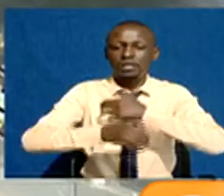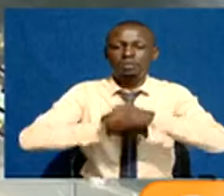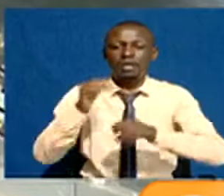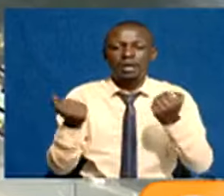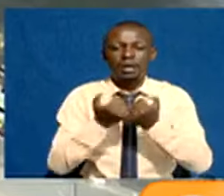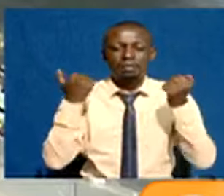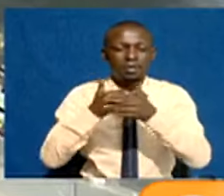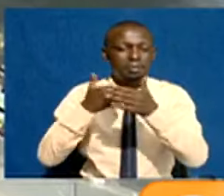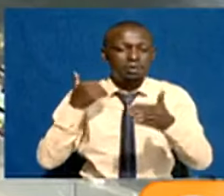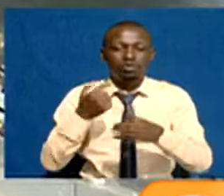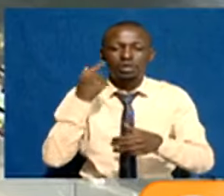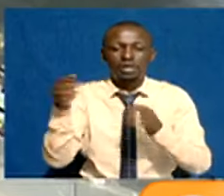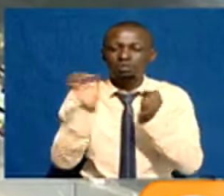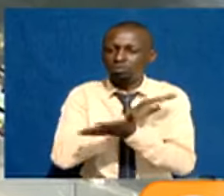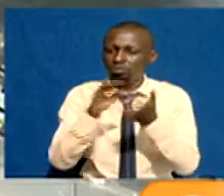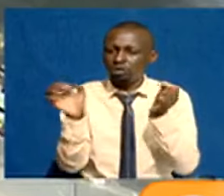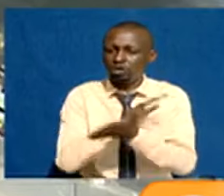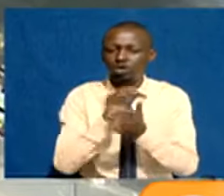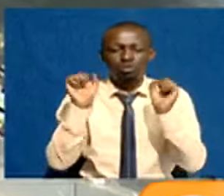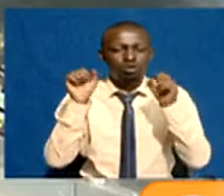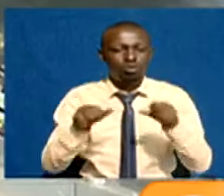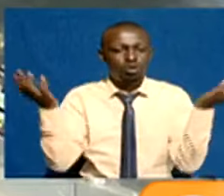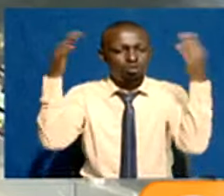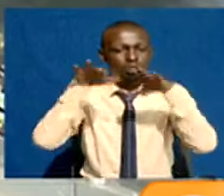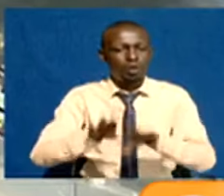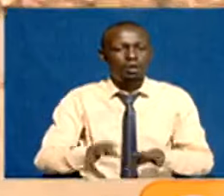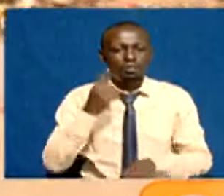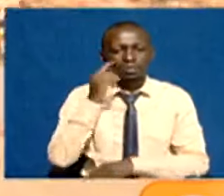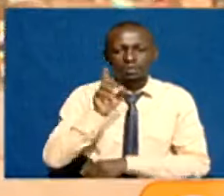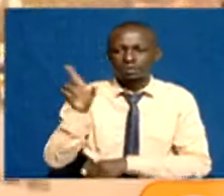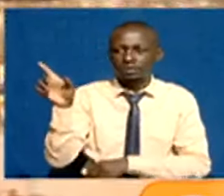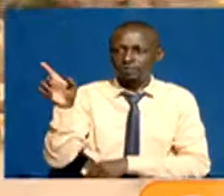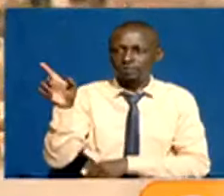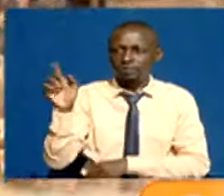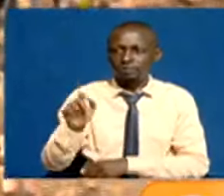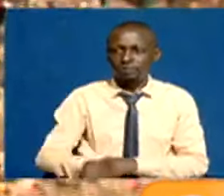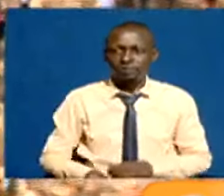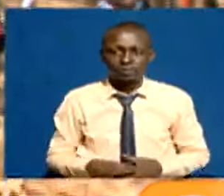been marked for demolition. Ben Kirui has more.